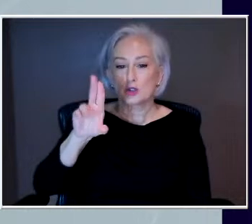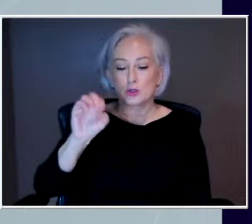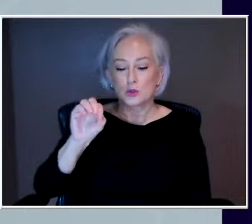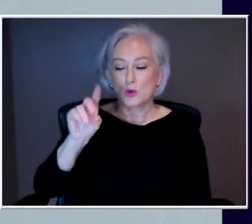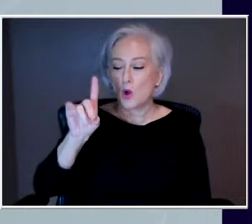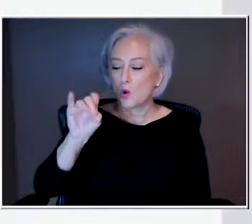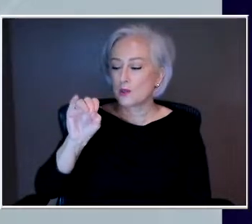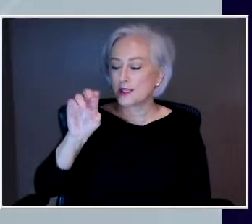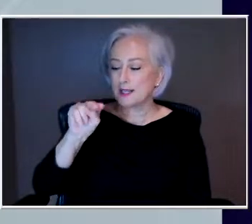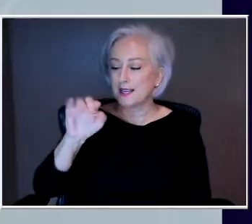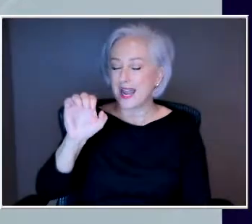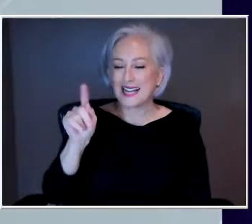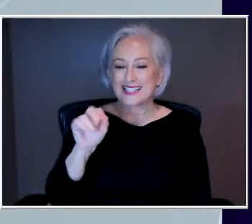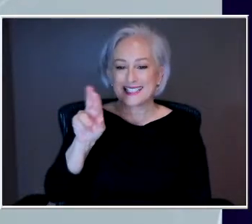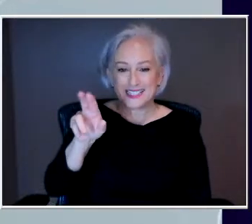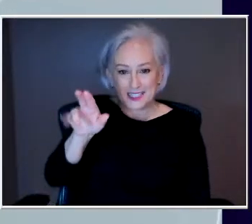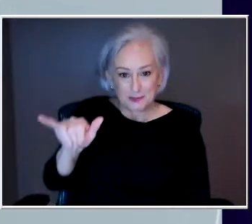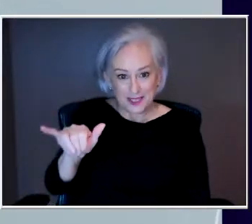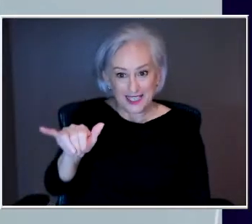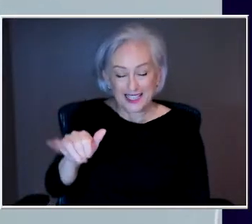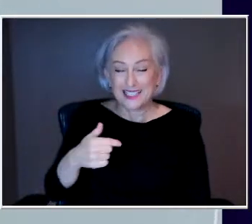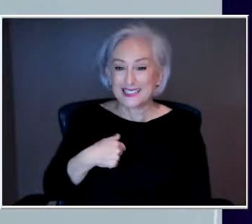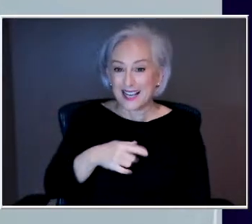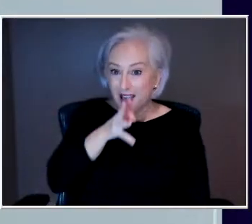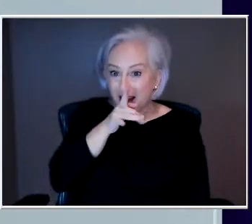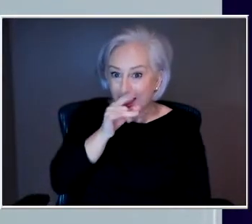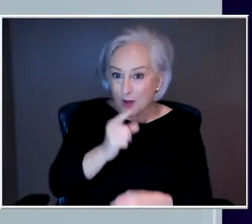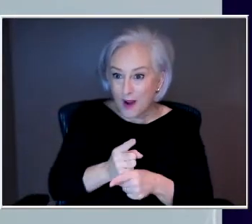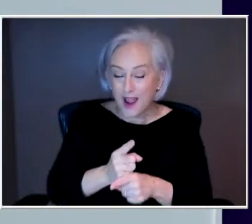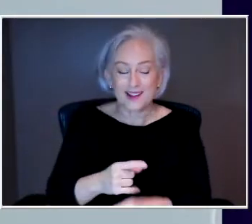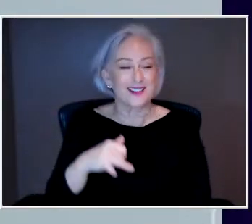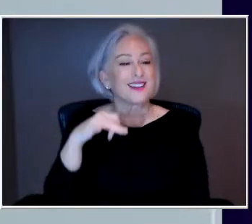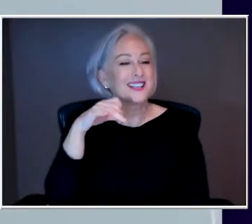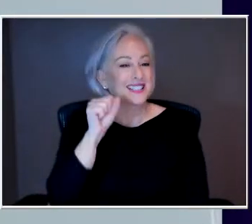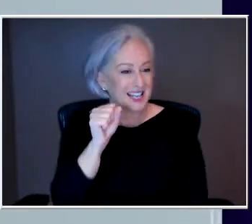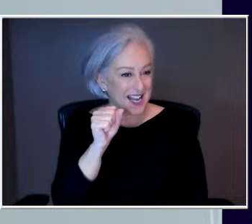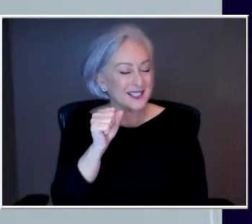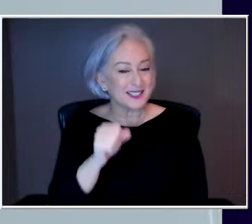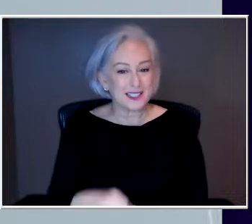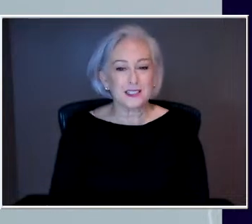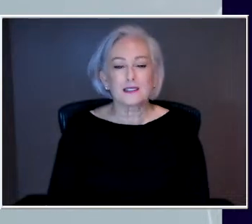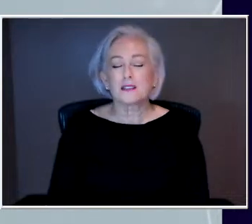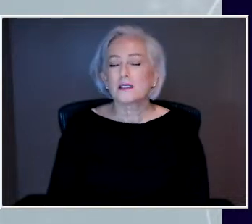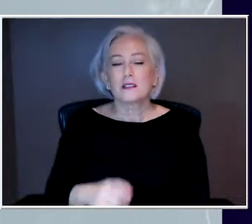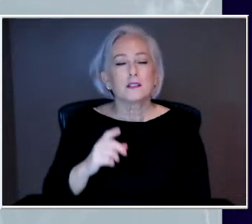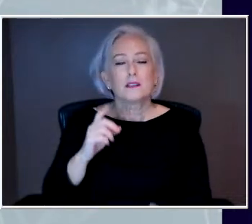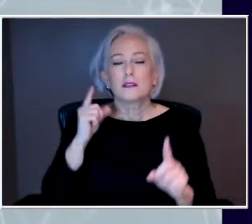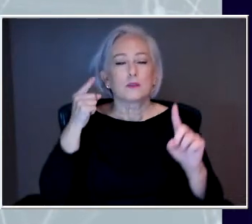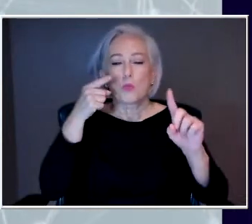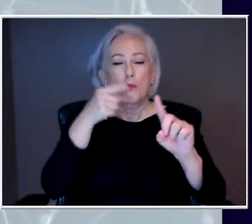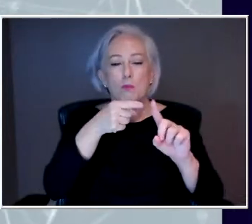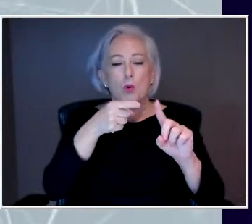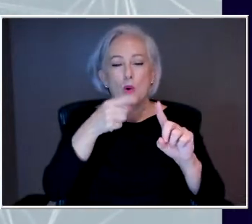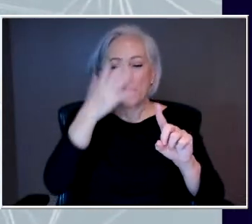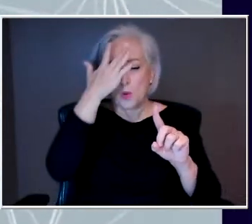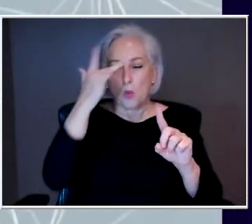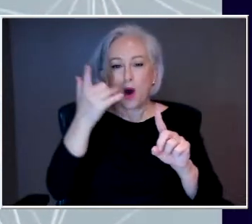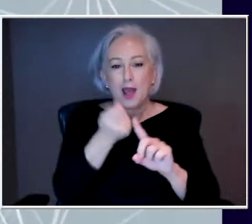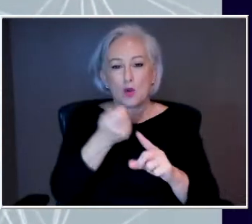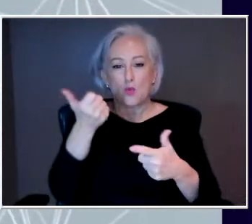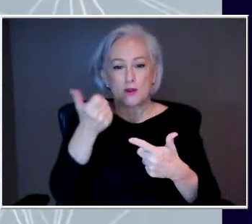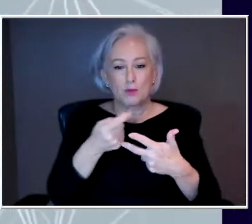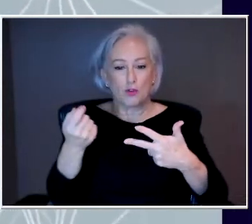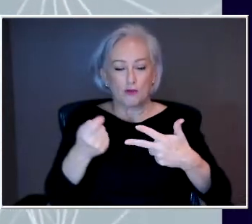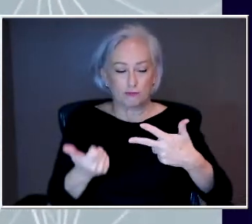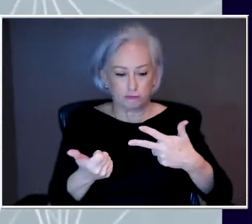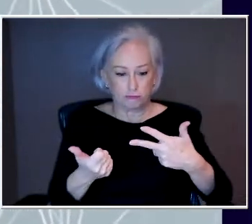right. That's a first. Dr. Kasi, what's the main goal of the Whipple procedure? Why do you remove the parts of the gallbladder and